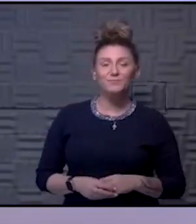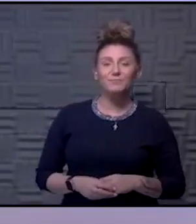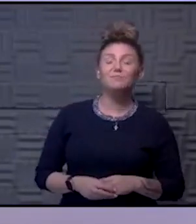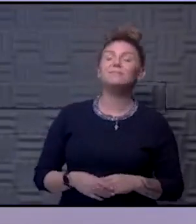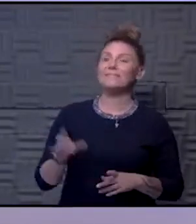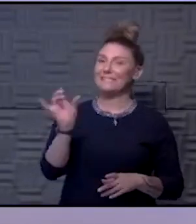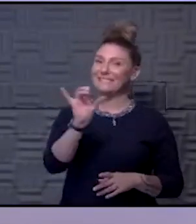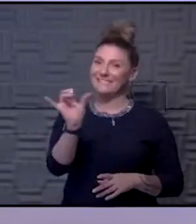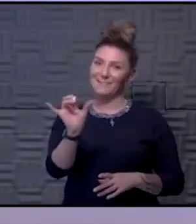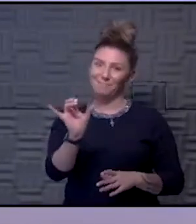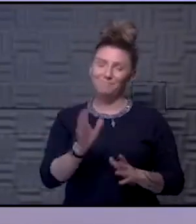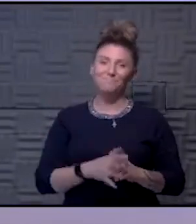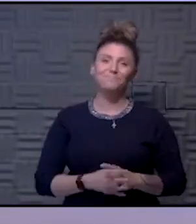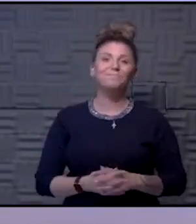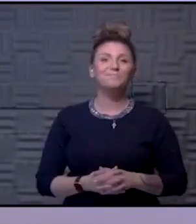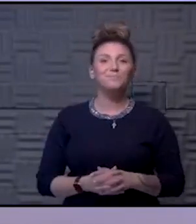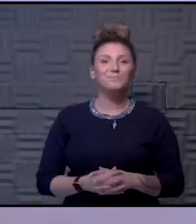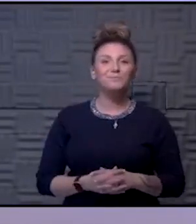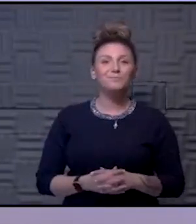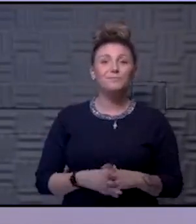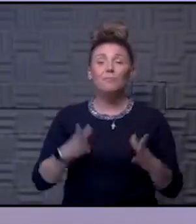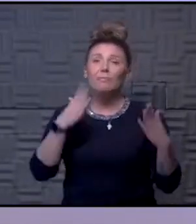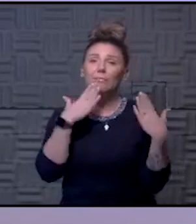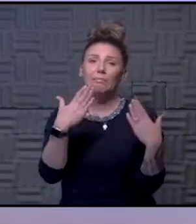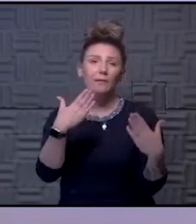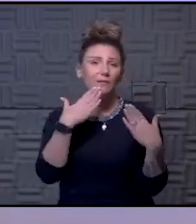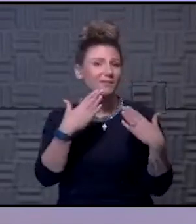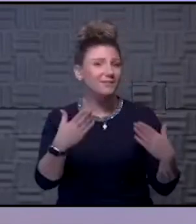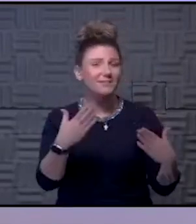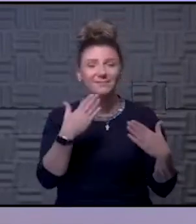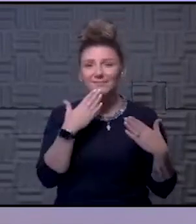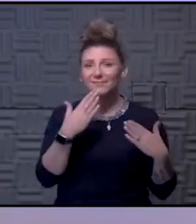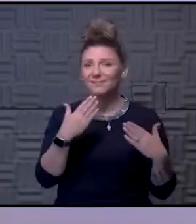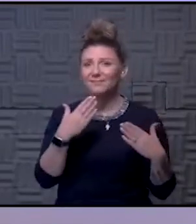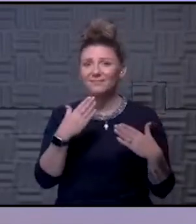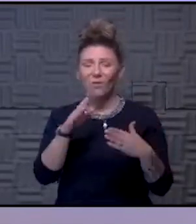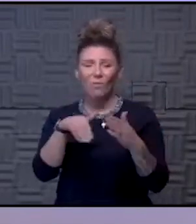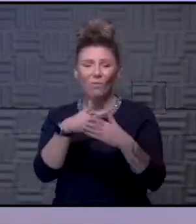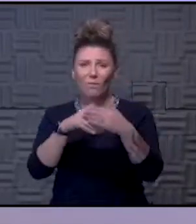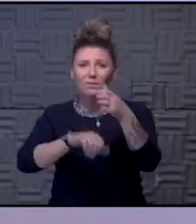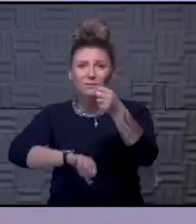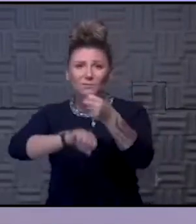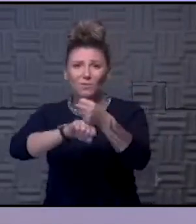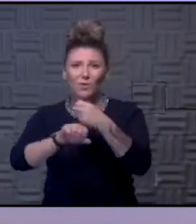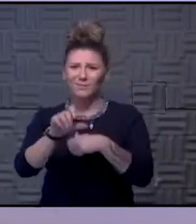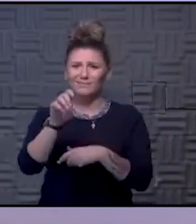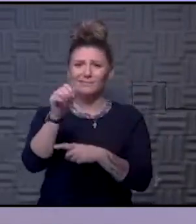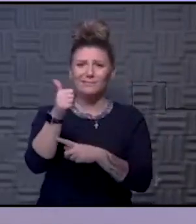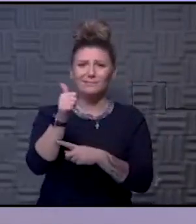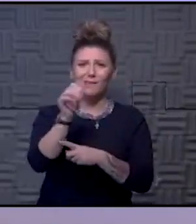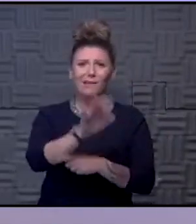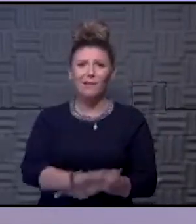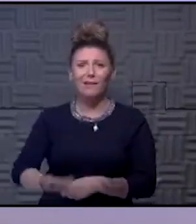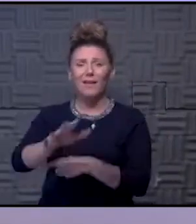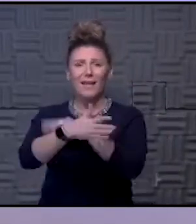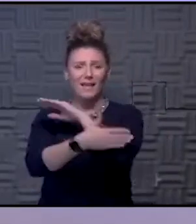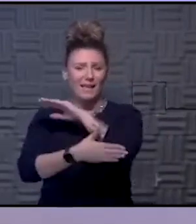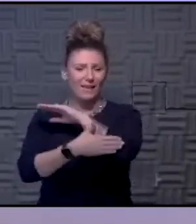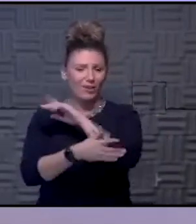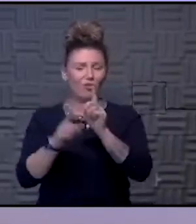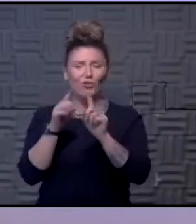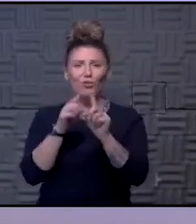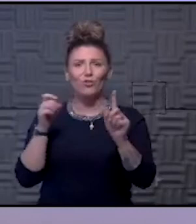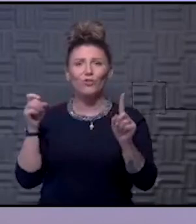Likewise, just very, very thankful for all the support in the 10 different counties from